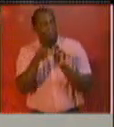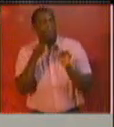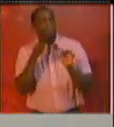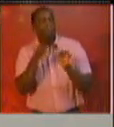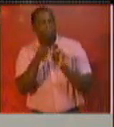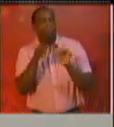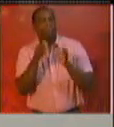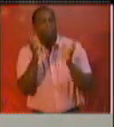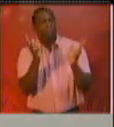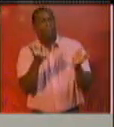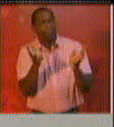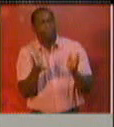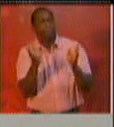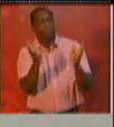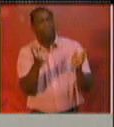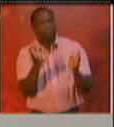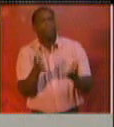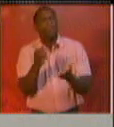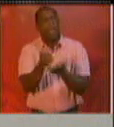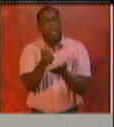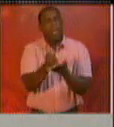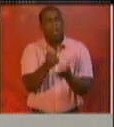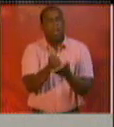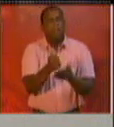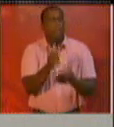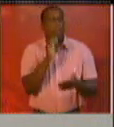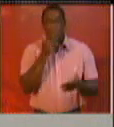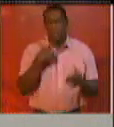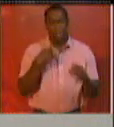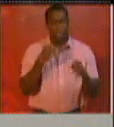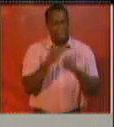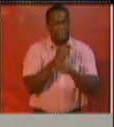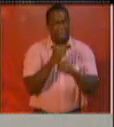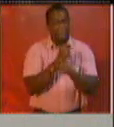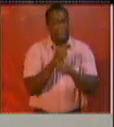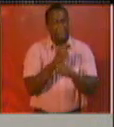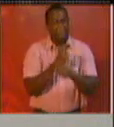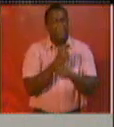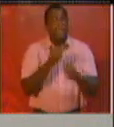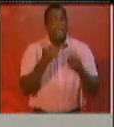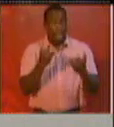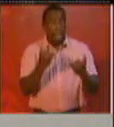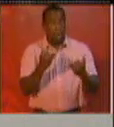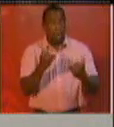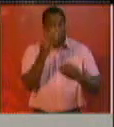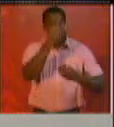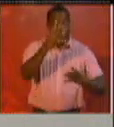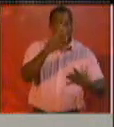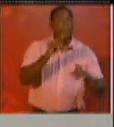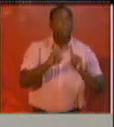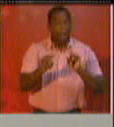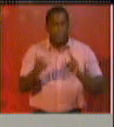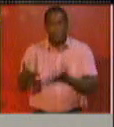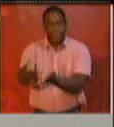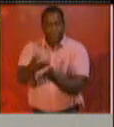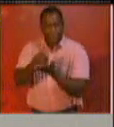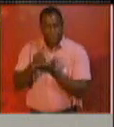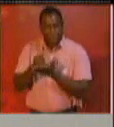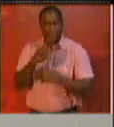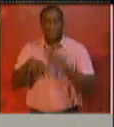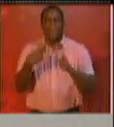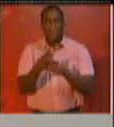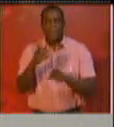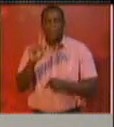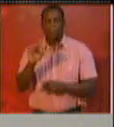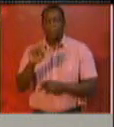of a percentage increase, but that is something we are currently engaged in terms of collecting that kind of data from all of